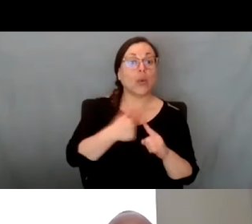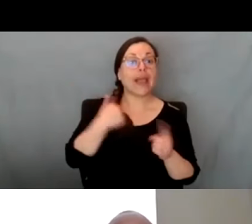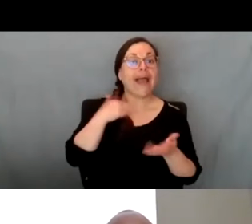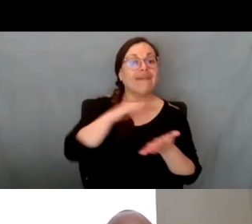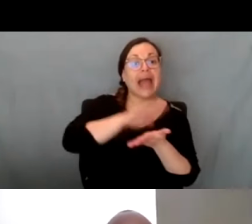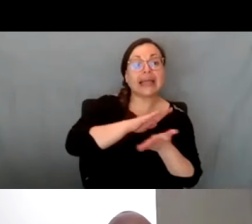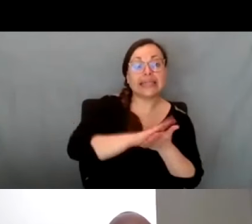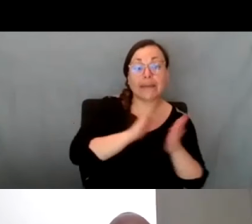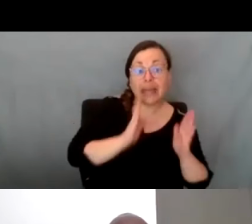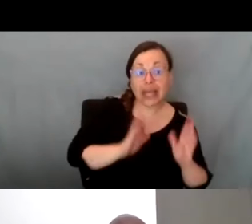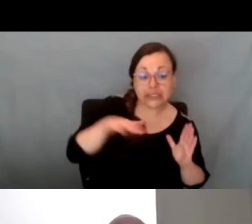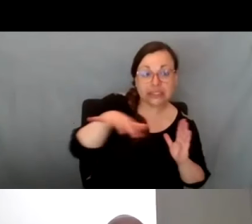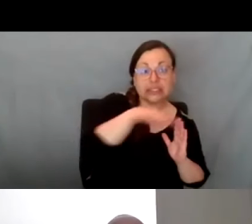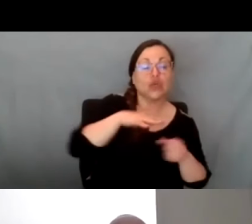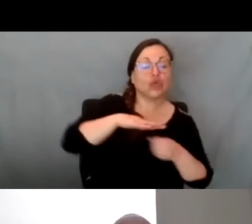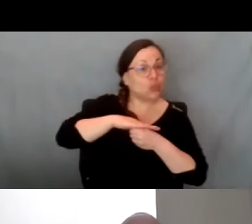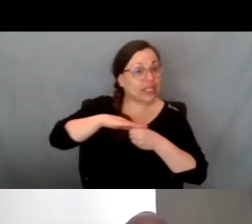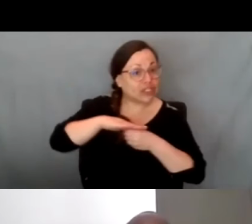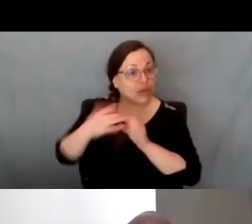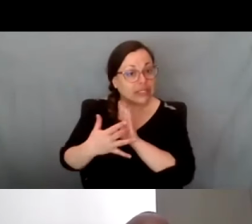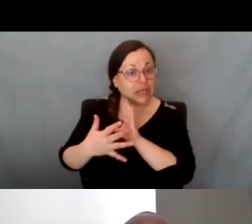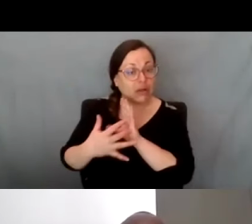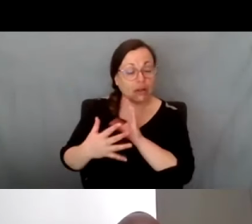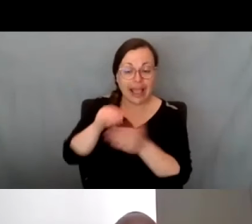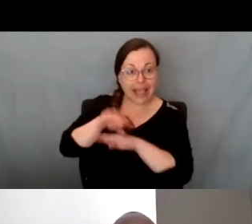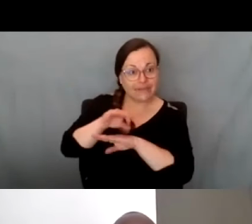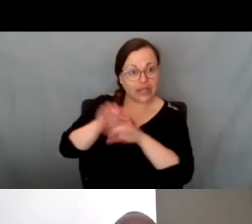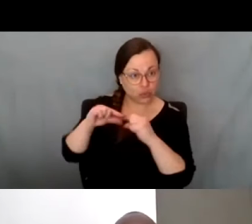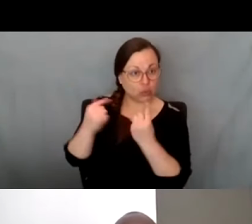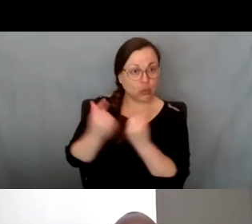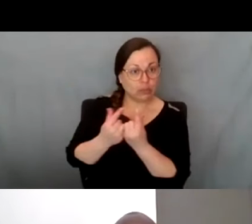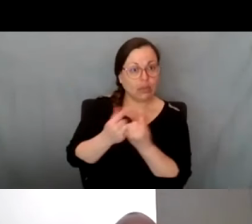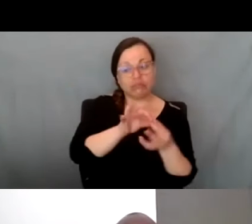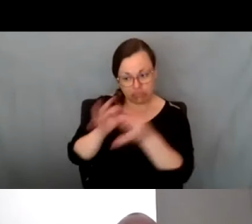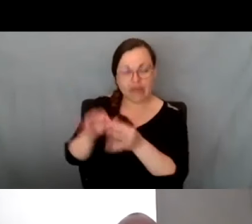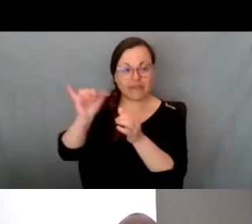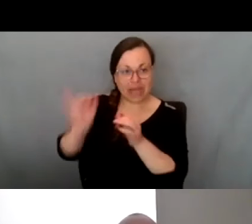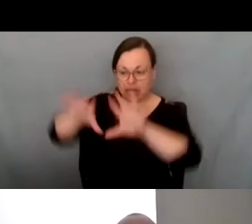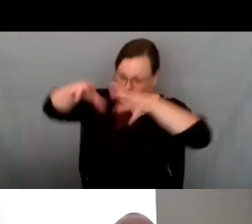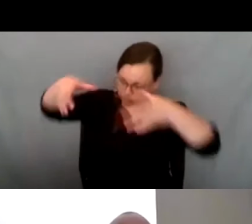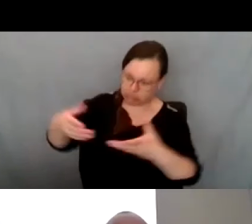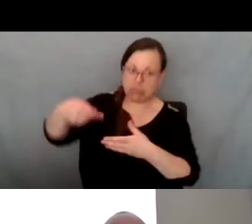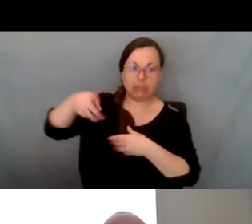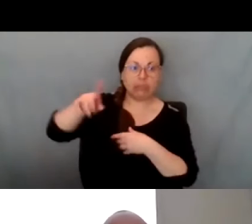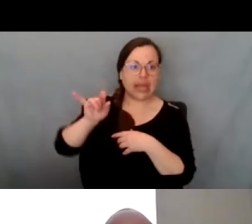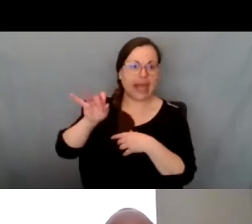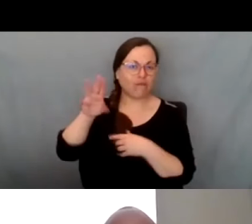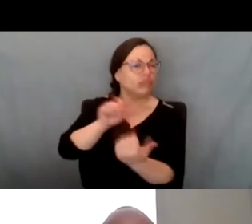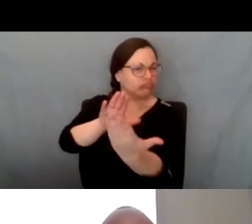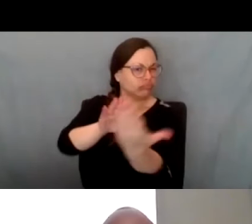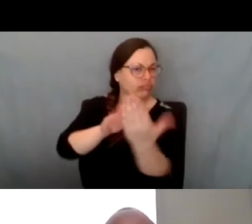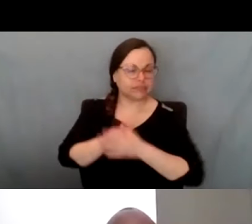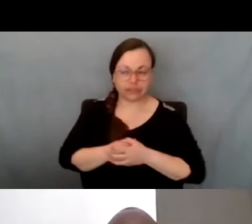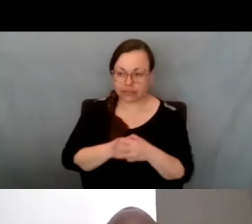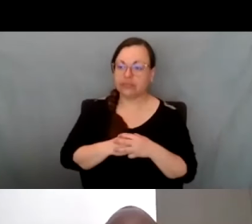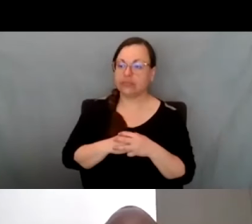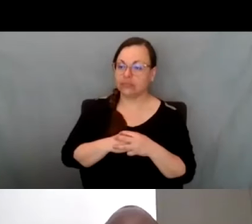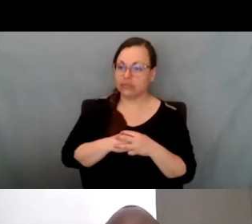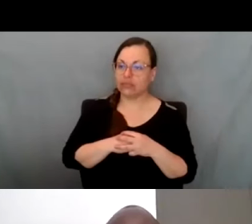academicians, regional technical advisory group that are part of this platform. So to measure